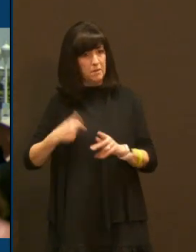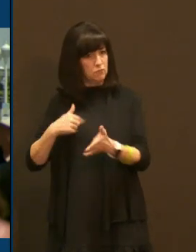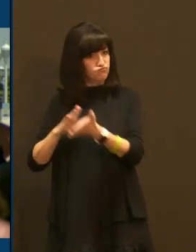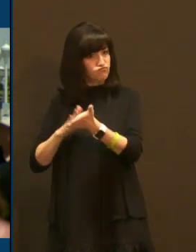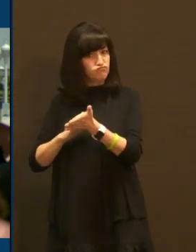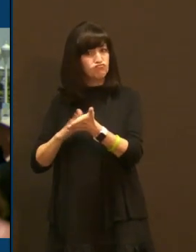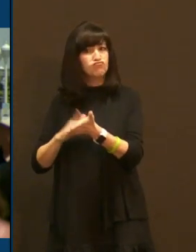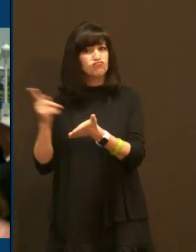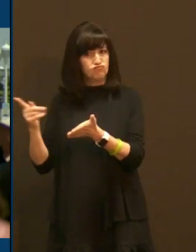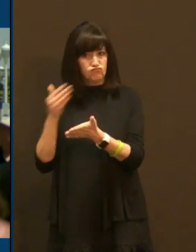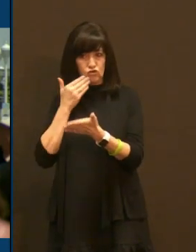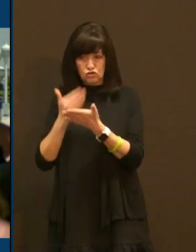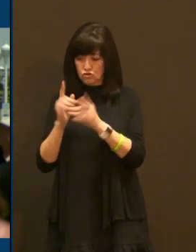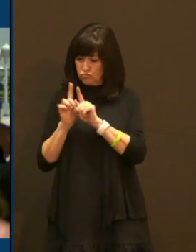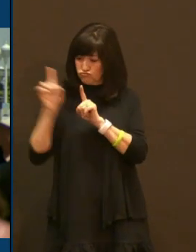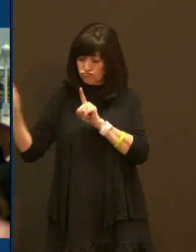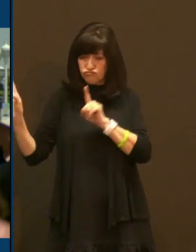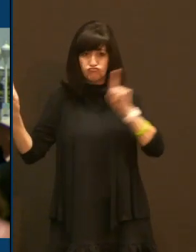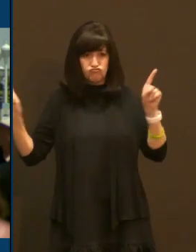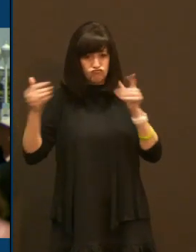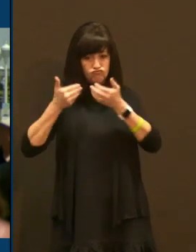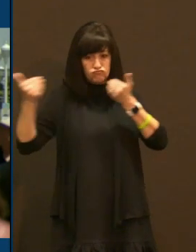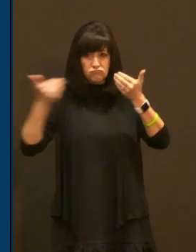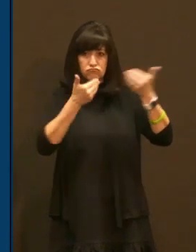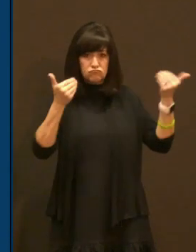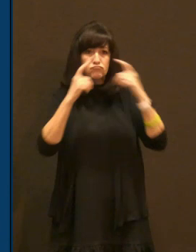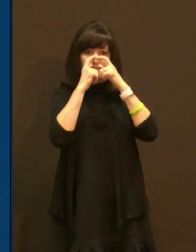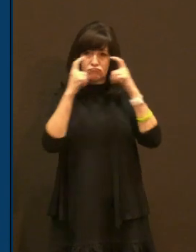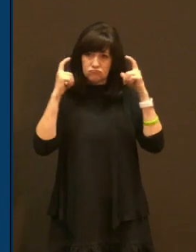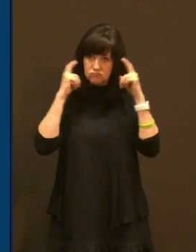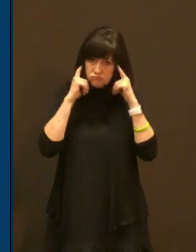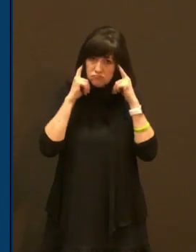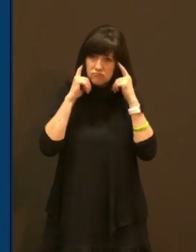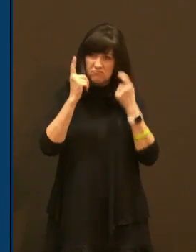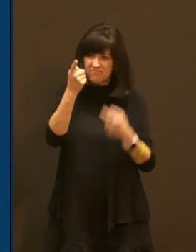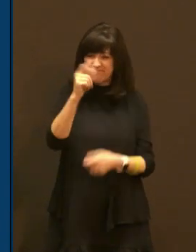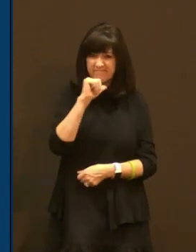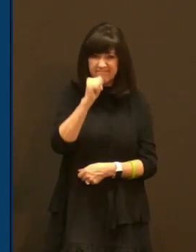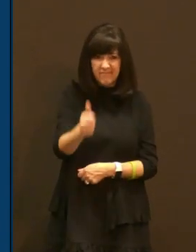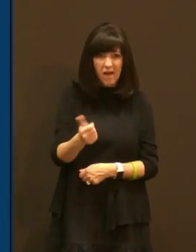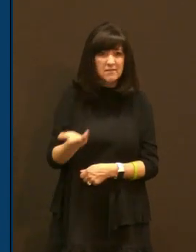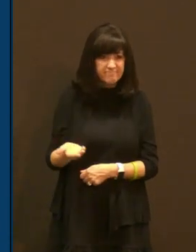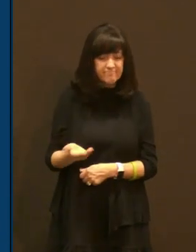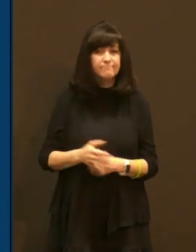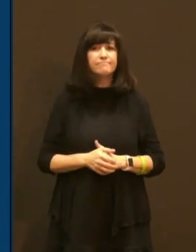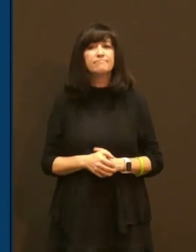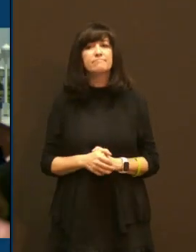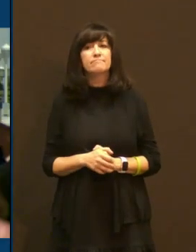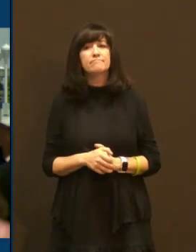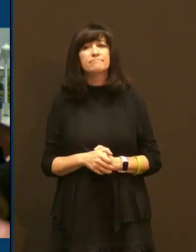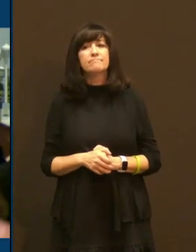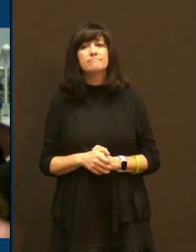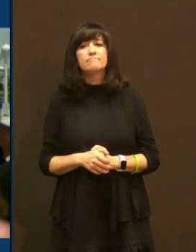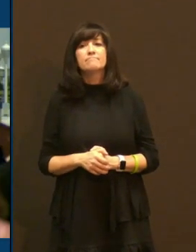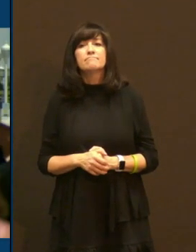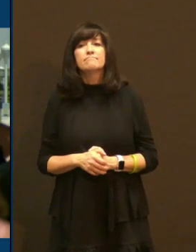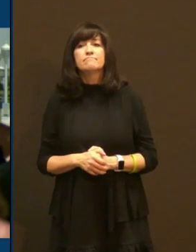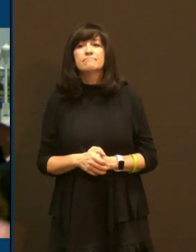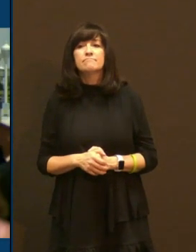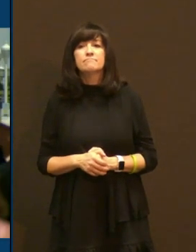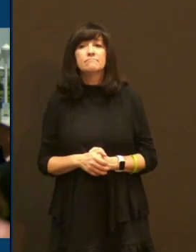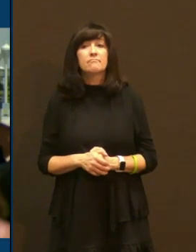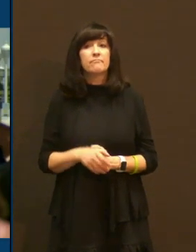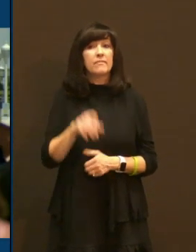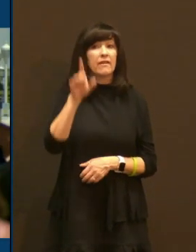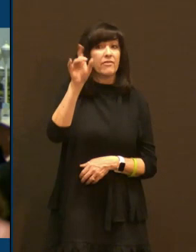we are a state of neighbors and that it matters. And this, if you could go back to that